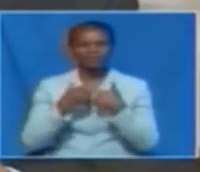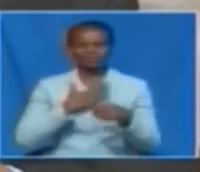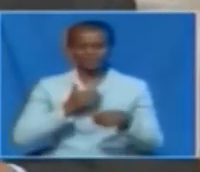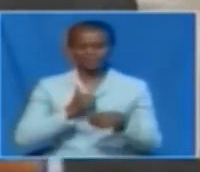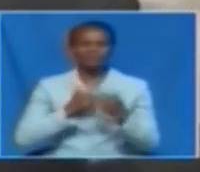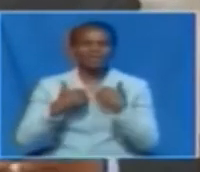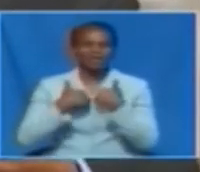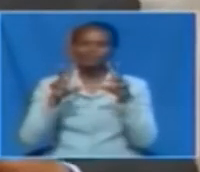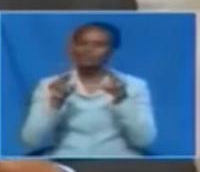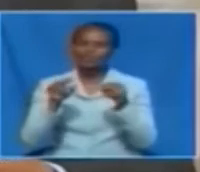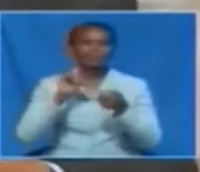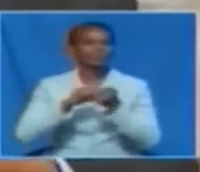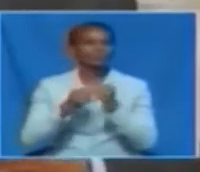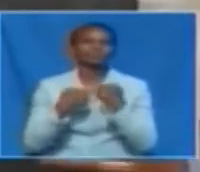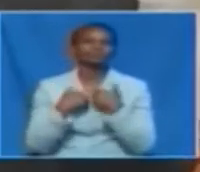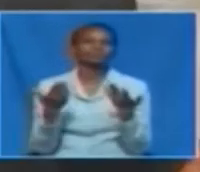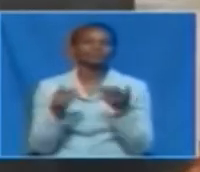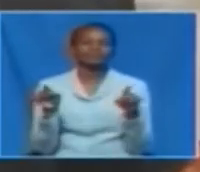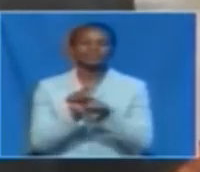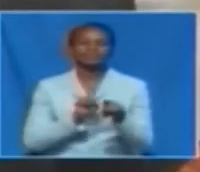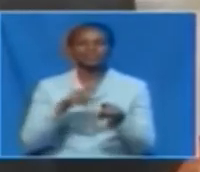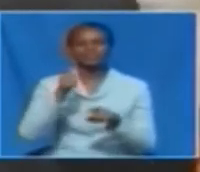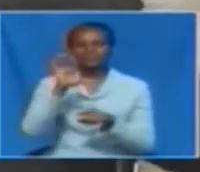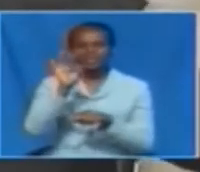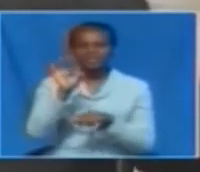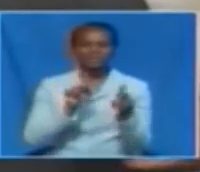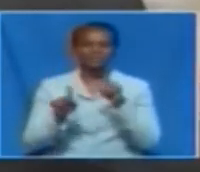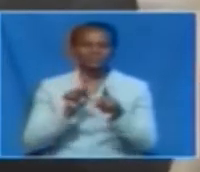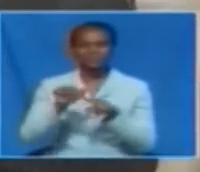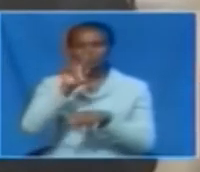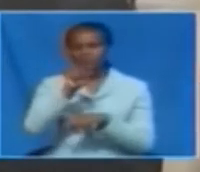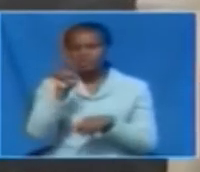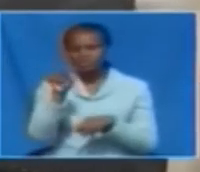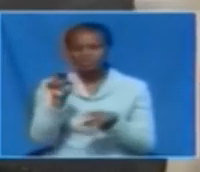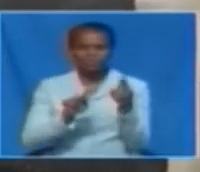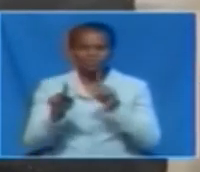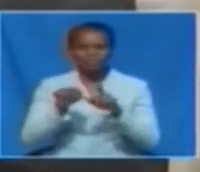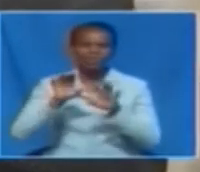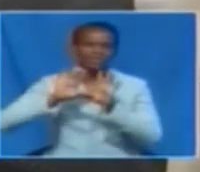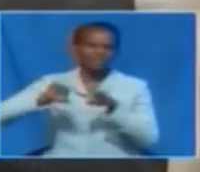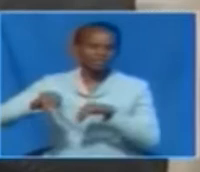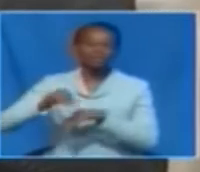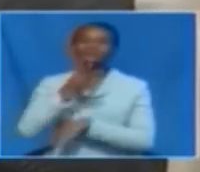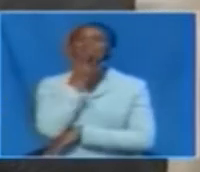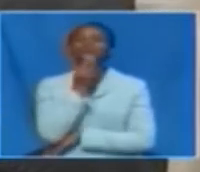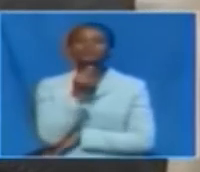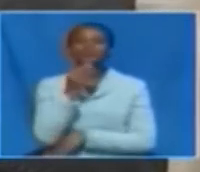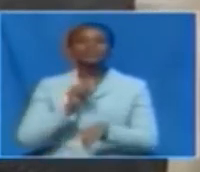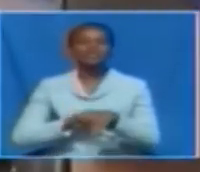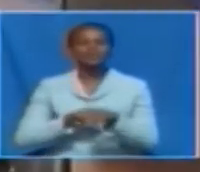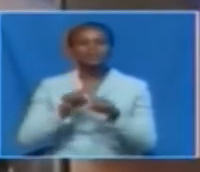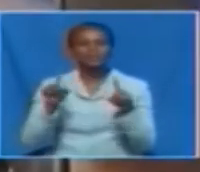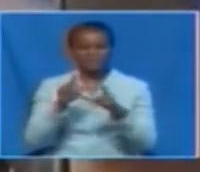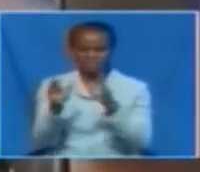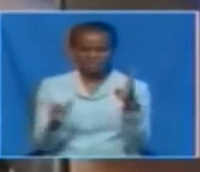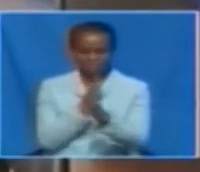major revolt at the same time with 19 people leaving. Like 22 people left during the Chilua. But that was way towards the end of